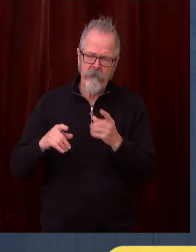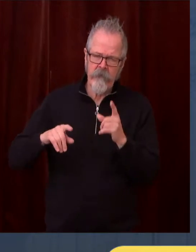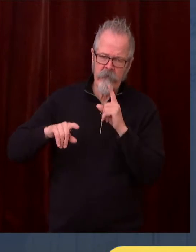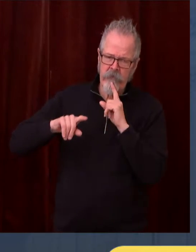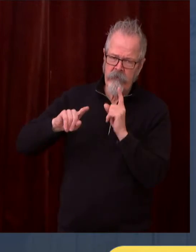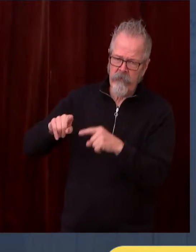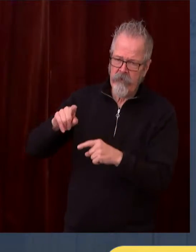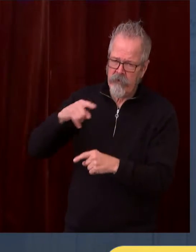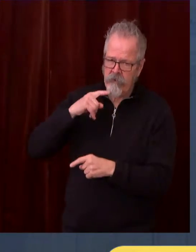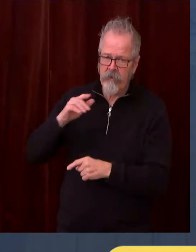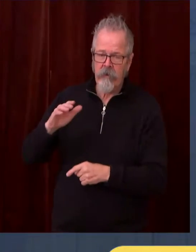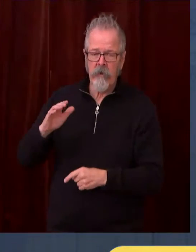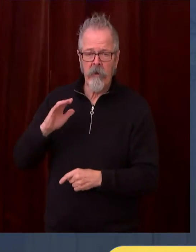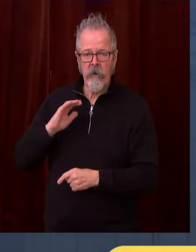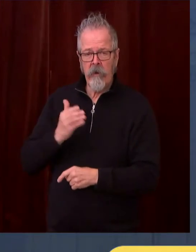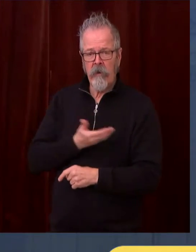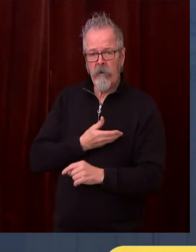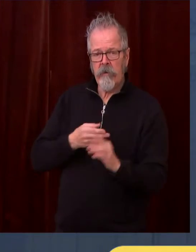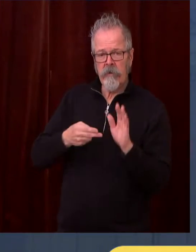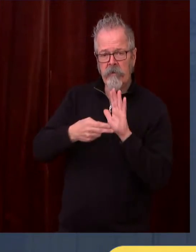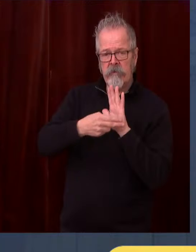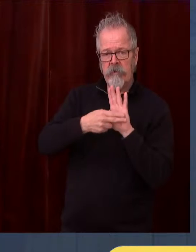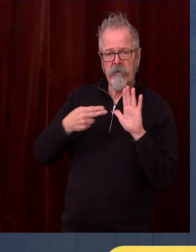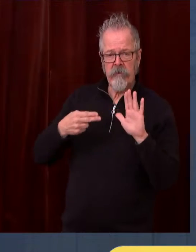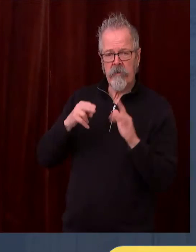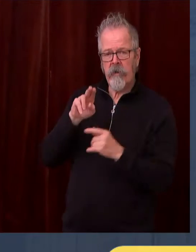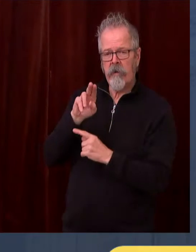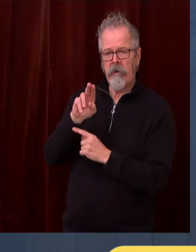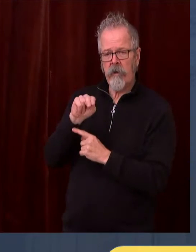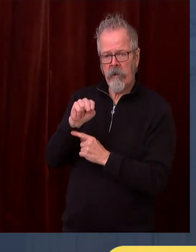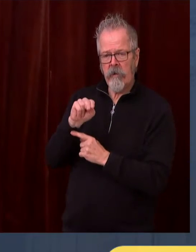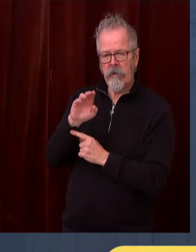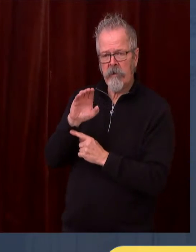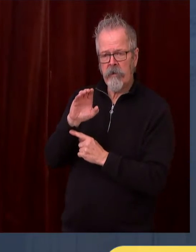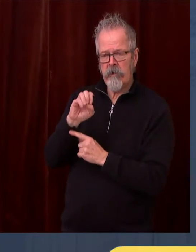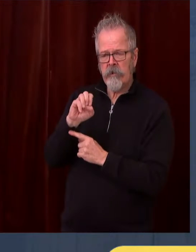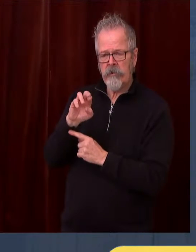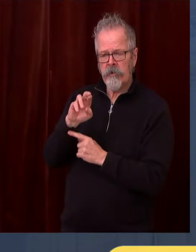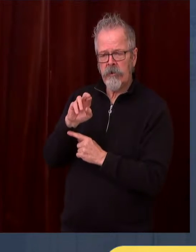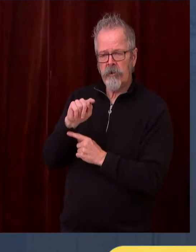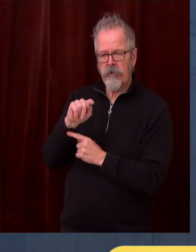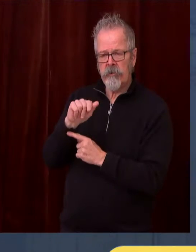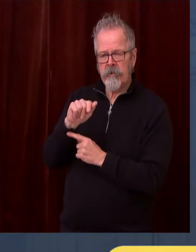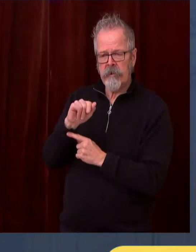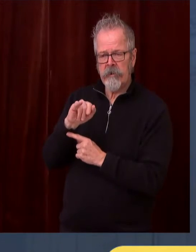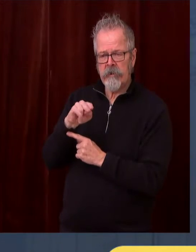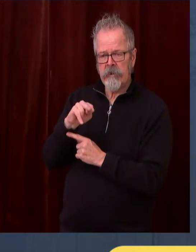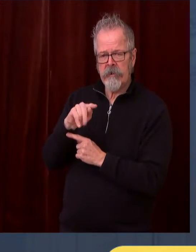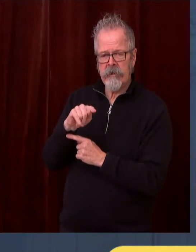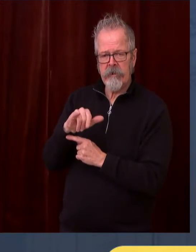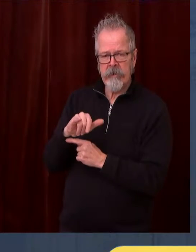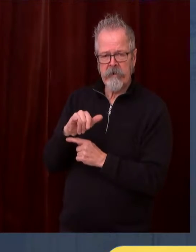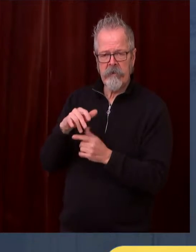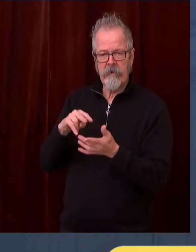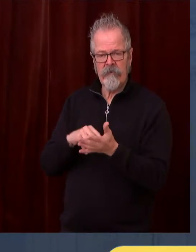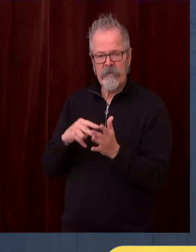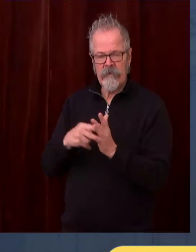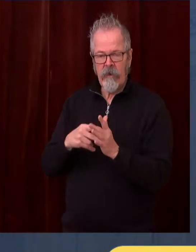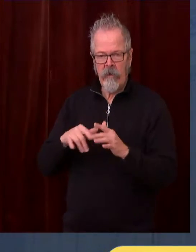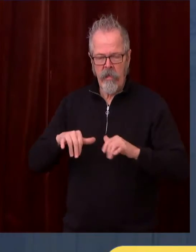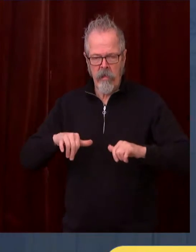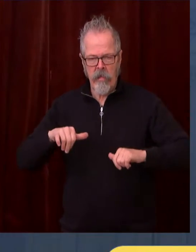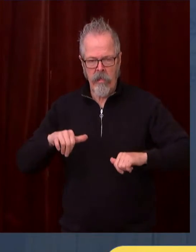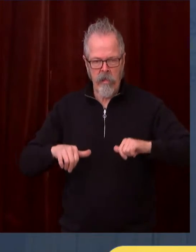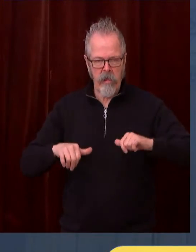The things that you bring up are all things that are being investigated as part of the study that's being done. And it should be emphasized that